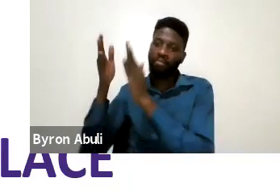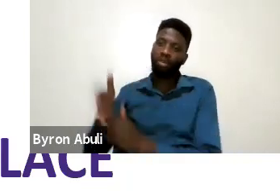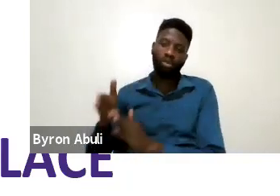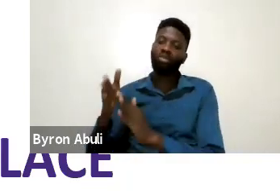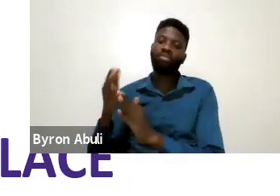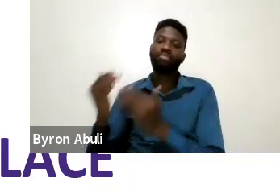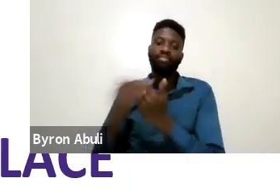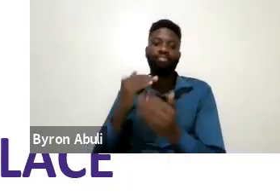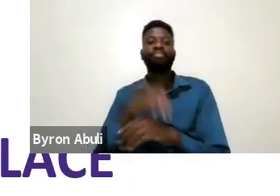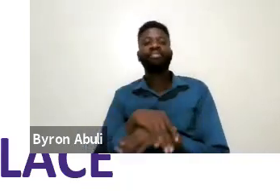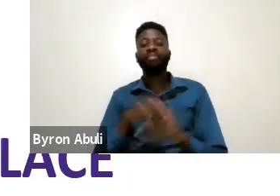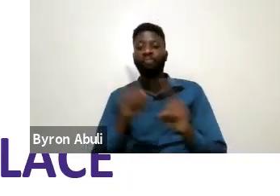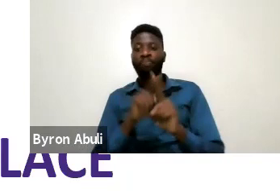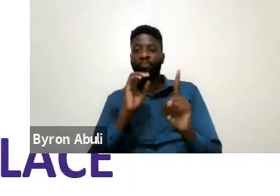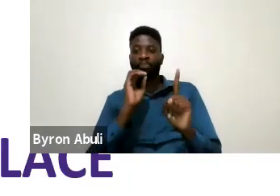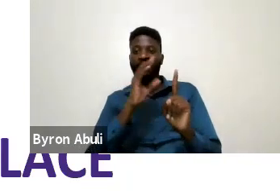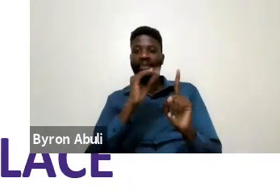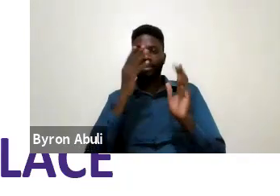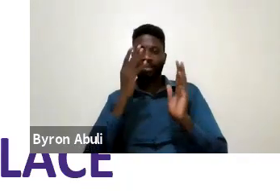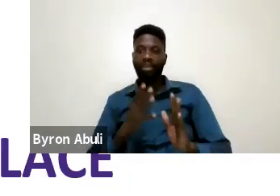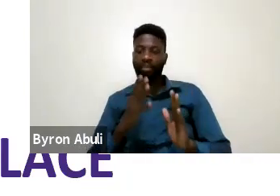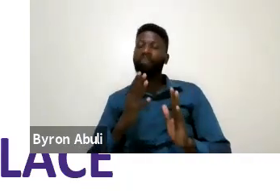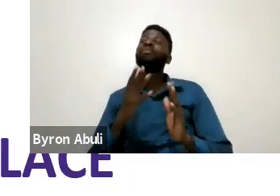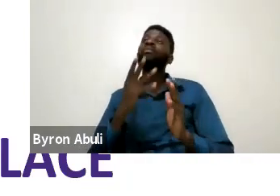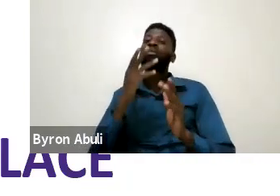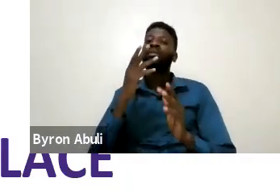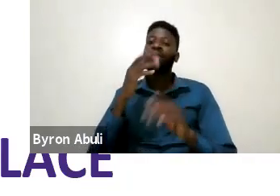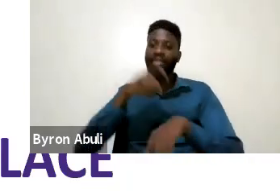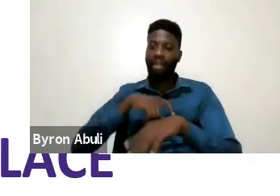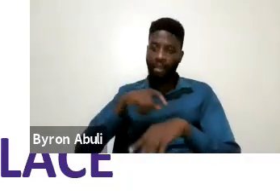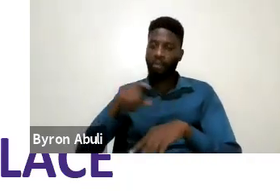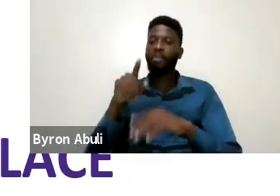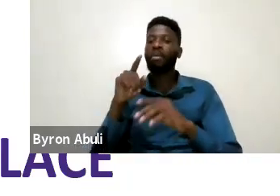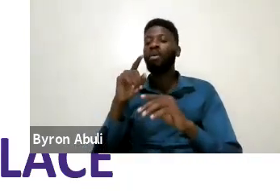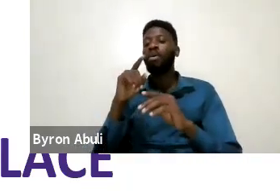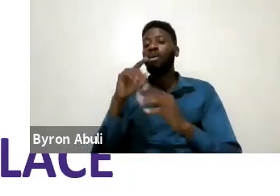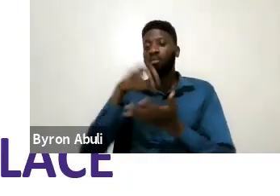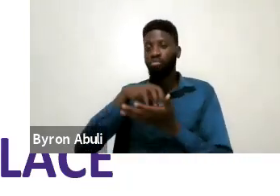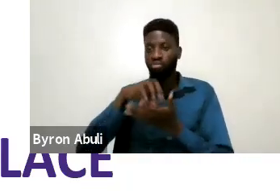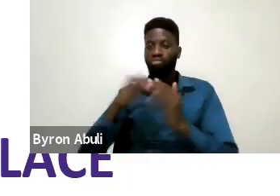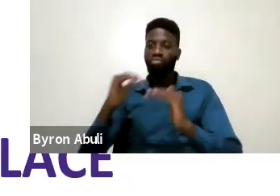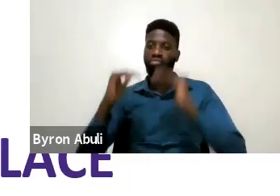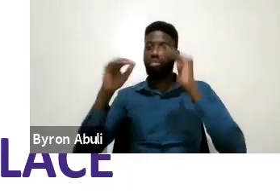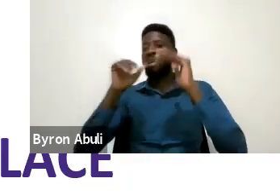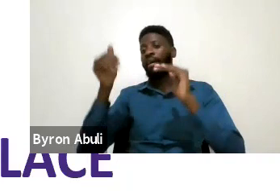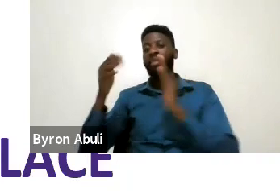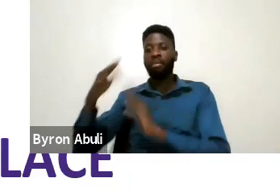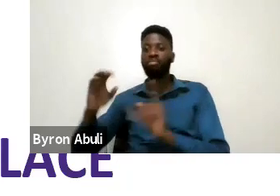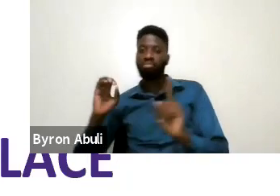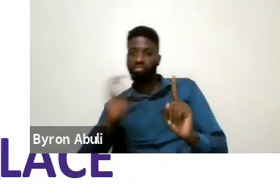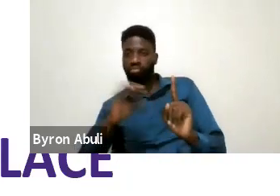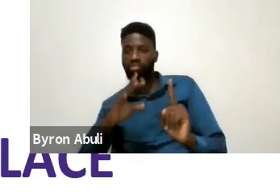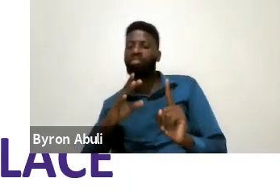you rise up in your position in the workplace, because somebody could have mentored you, or maybe they didn't even mentor you, it's important that you